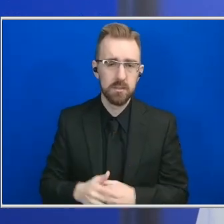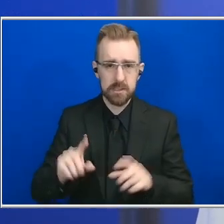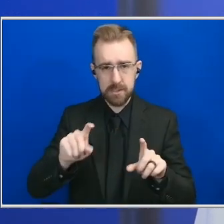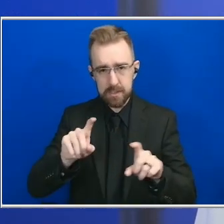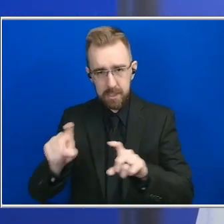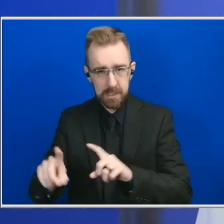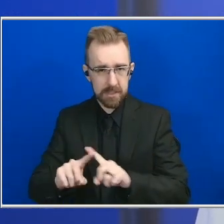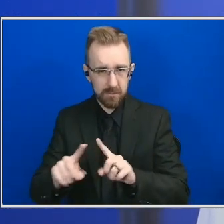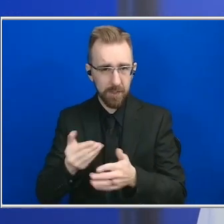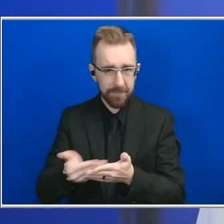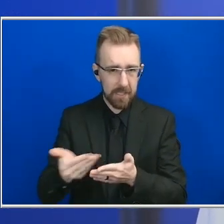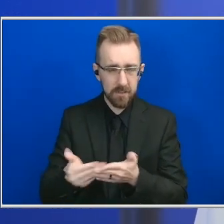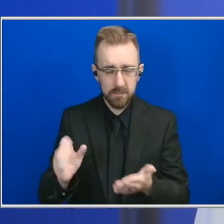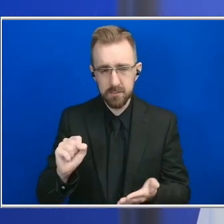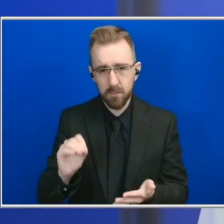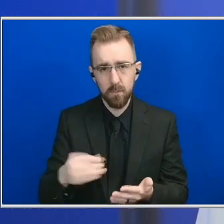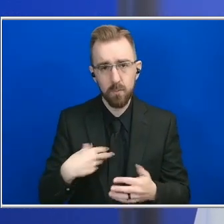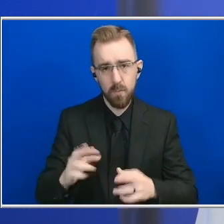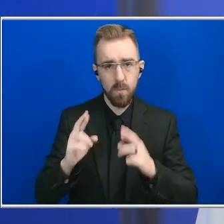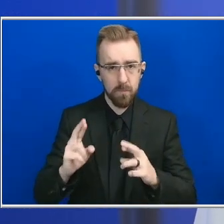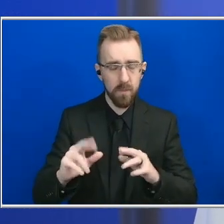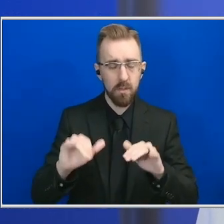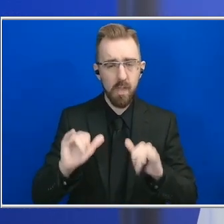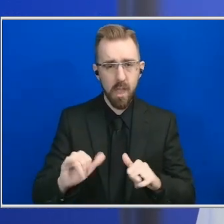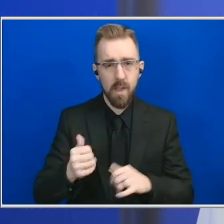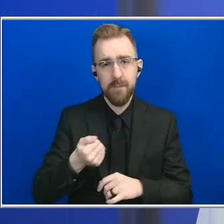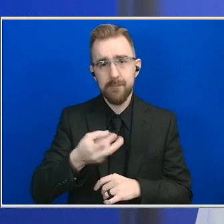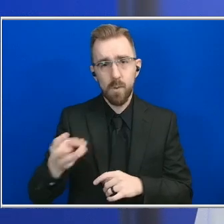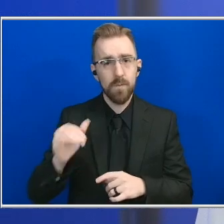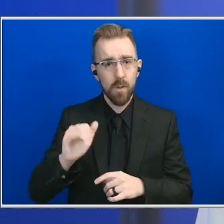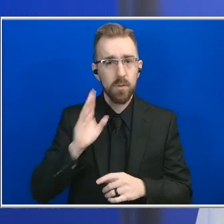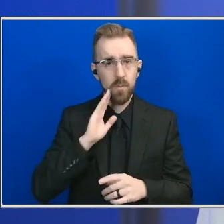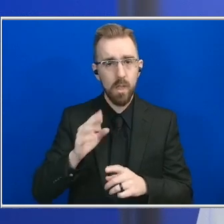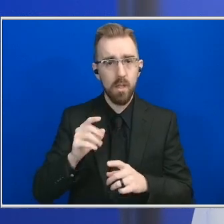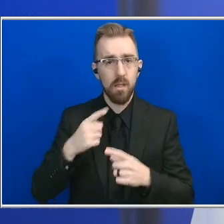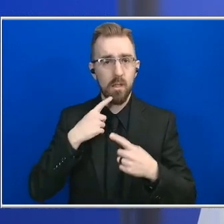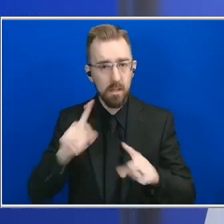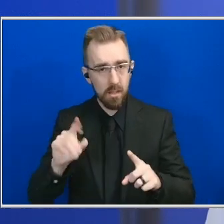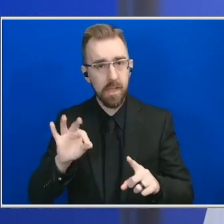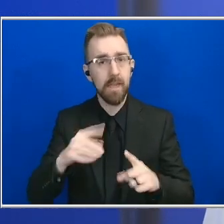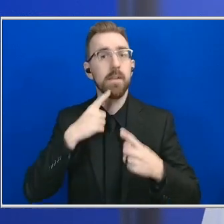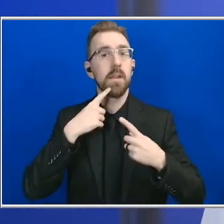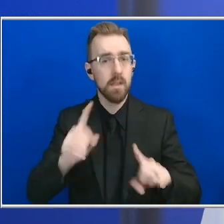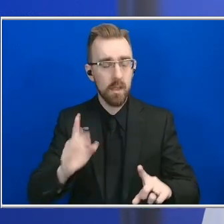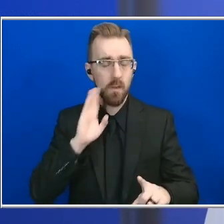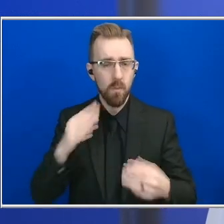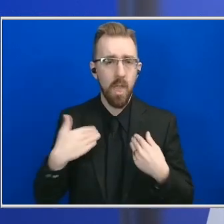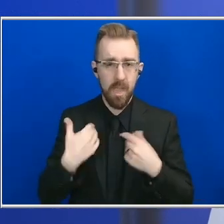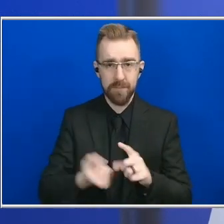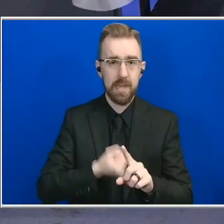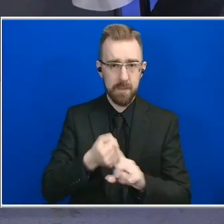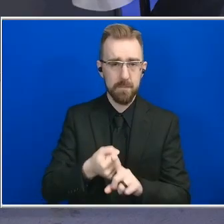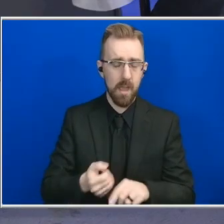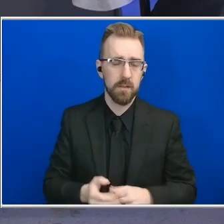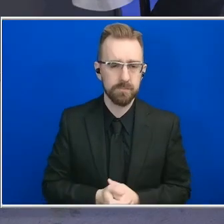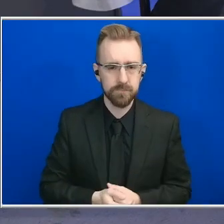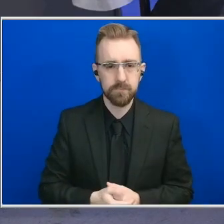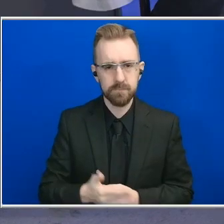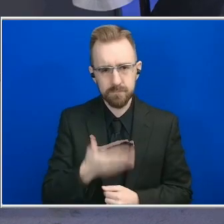so we're hopeful that a few of those are going to hit. And if they do, it's really going to have an impact. You better get that accelerated